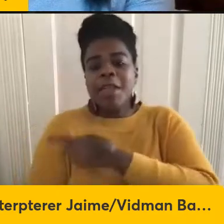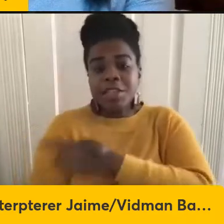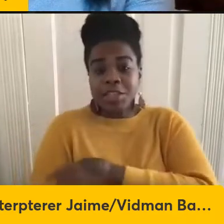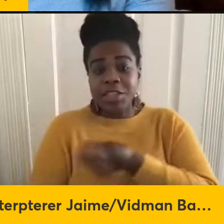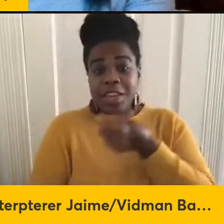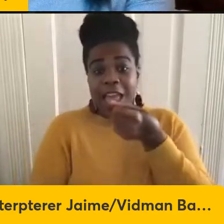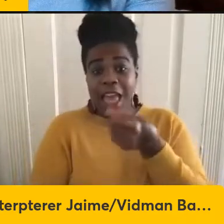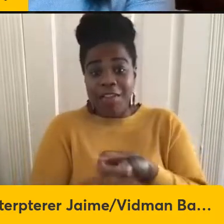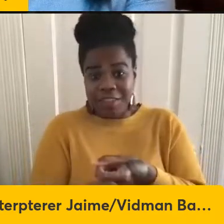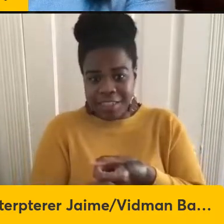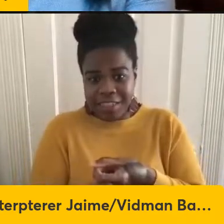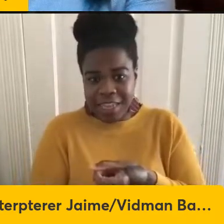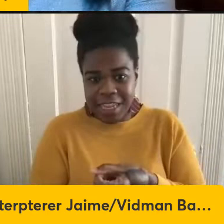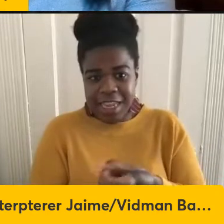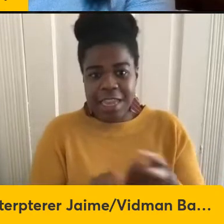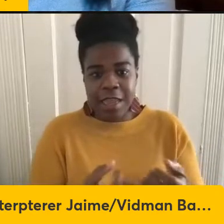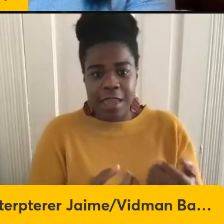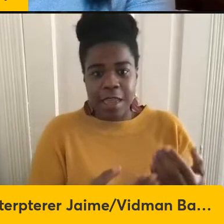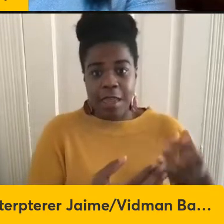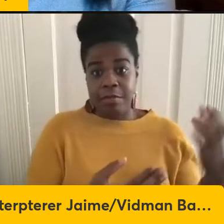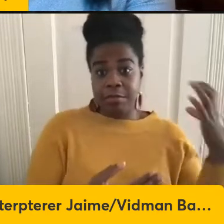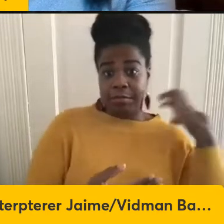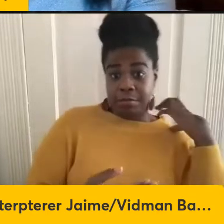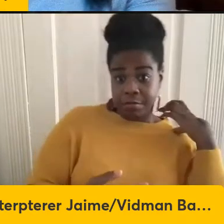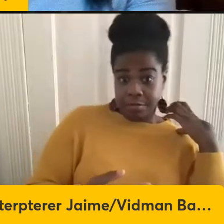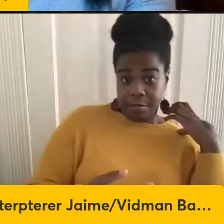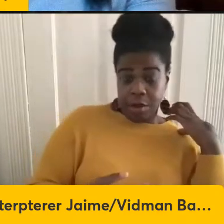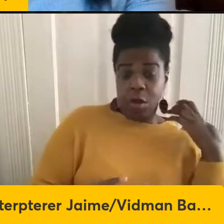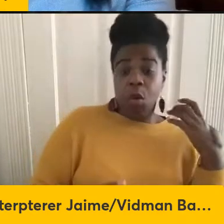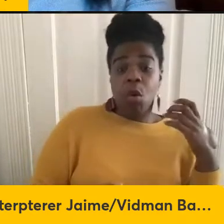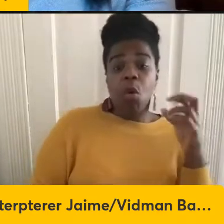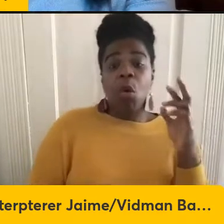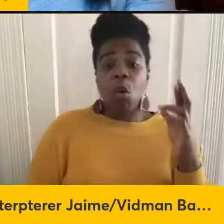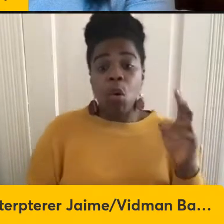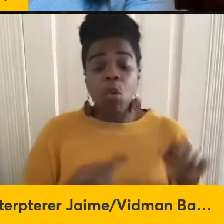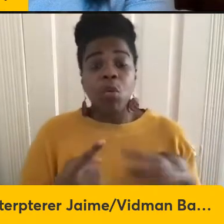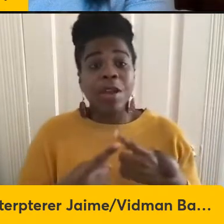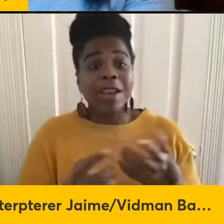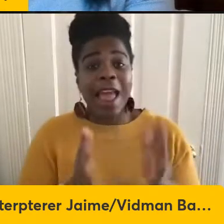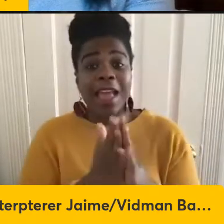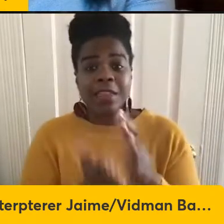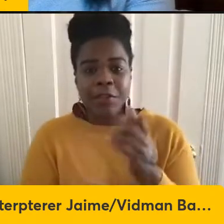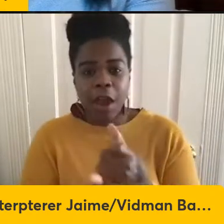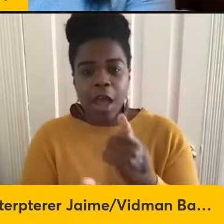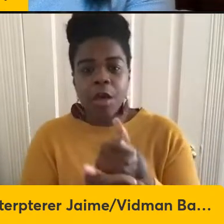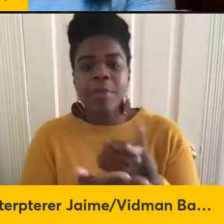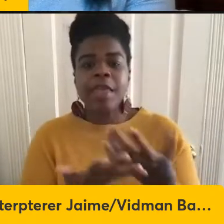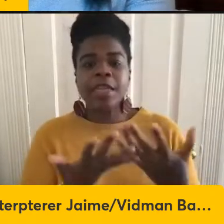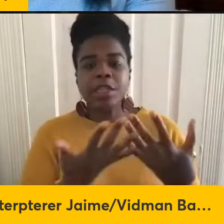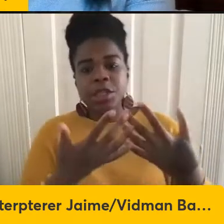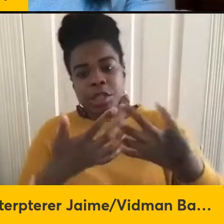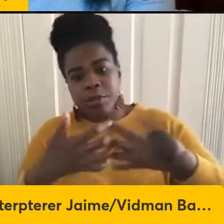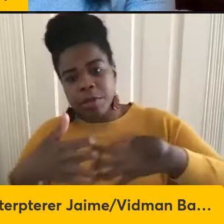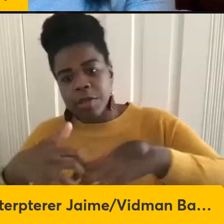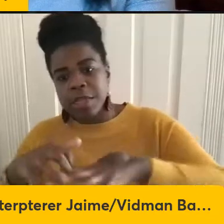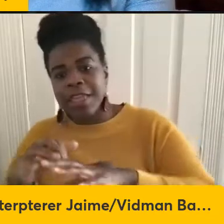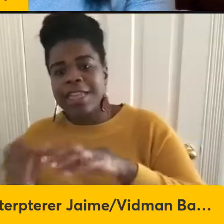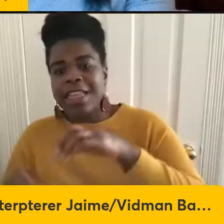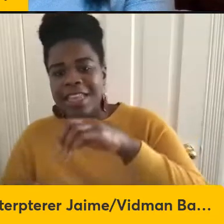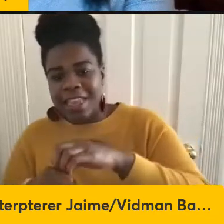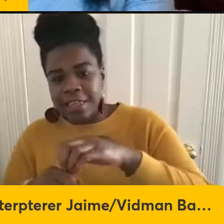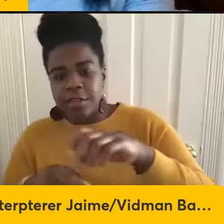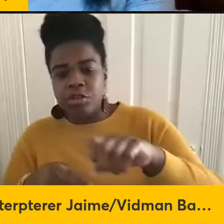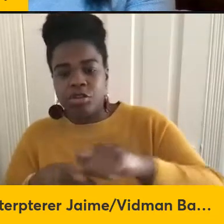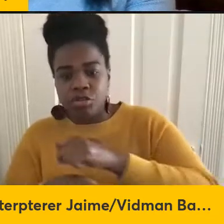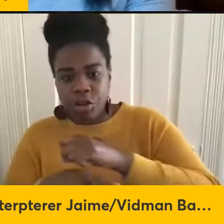weighed on the patient or whoever the patient asks for help, but it should also be woven into the training of our medical field. I